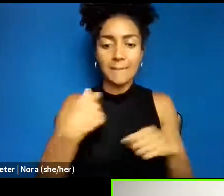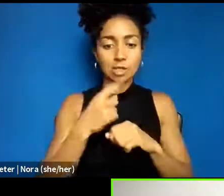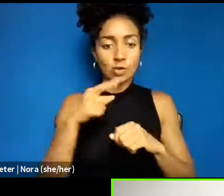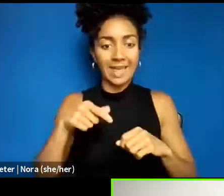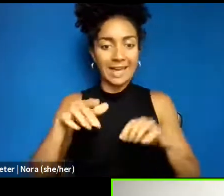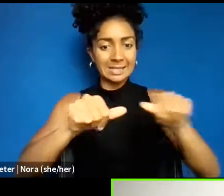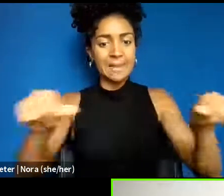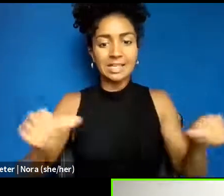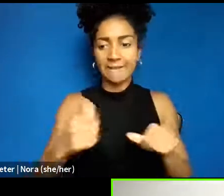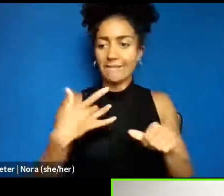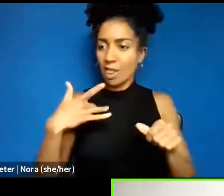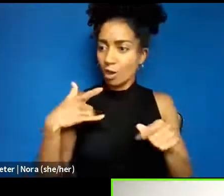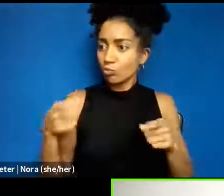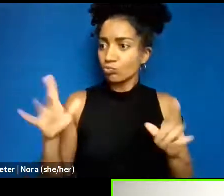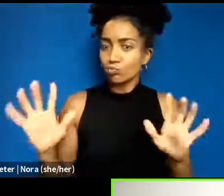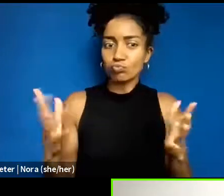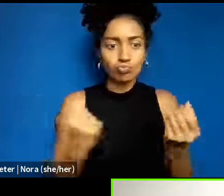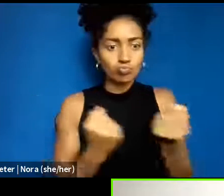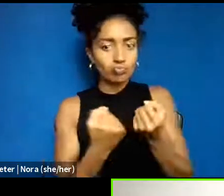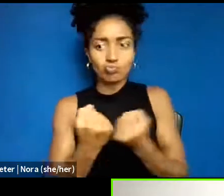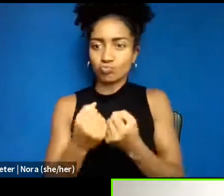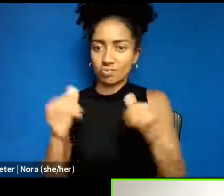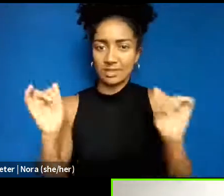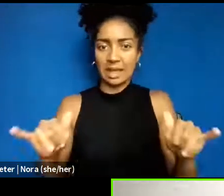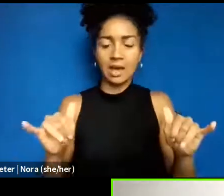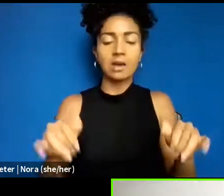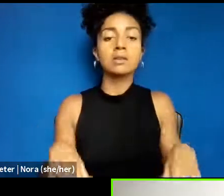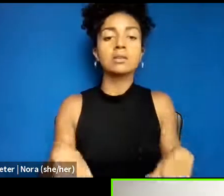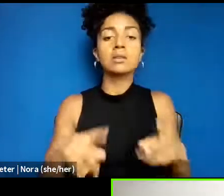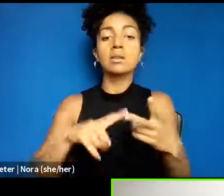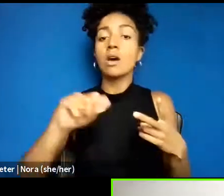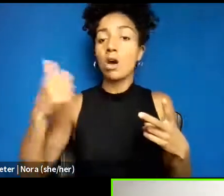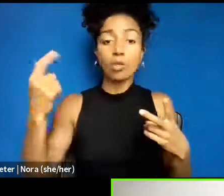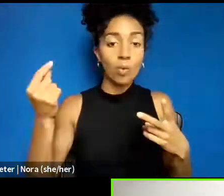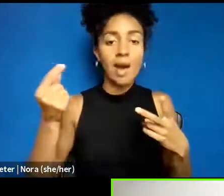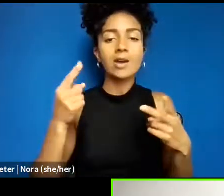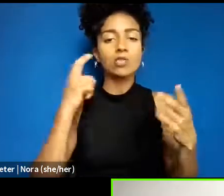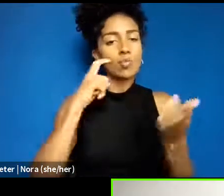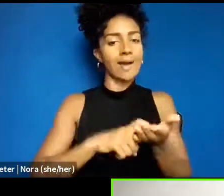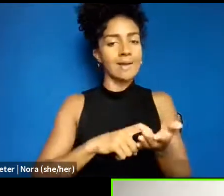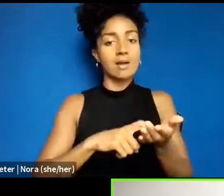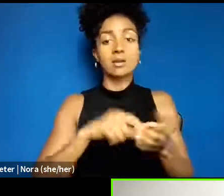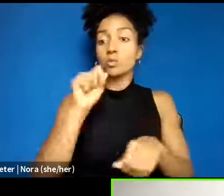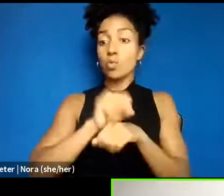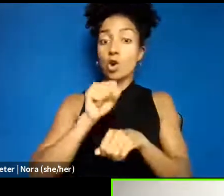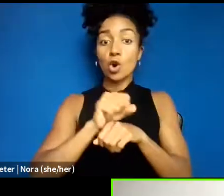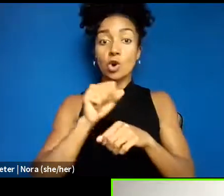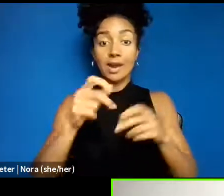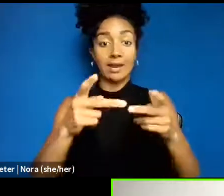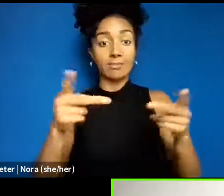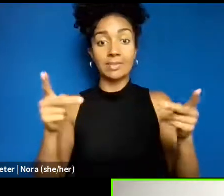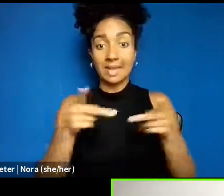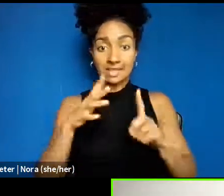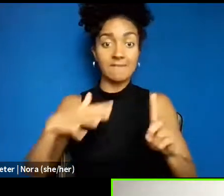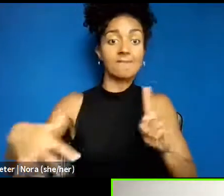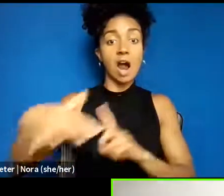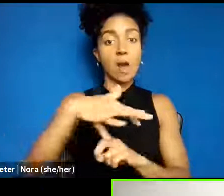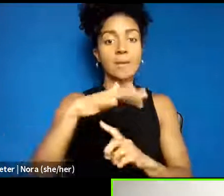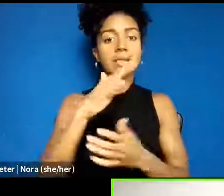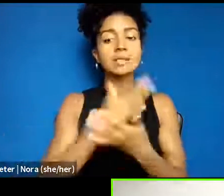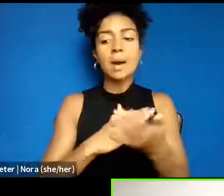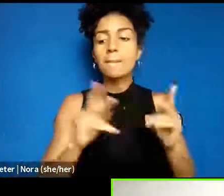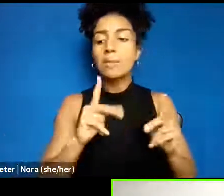thing that I would say is recognizing that within a workplace, people have different entry points. Some people might be plugged into